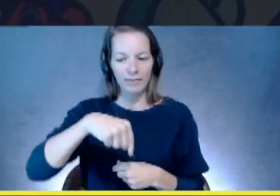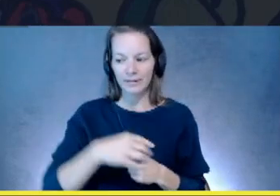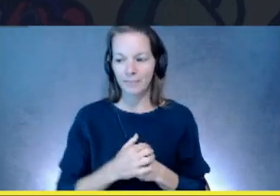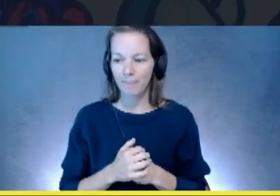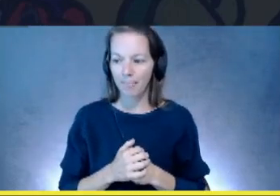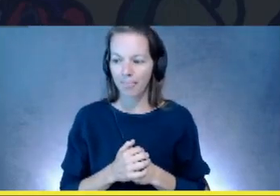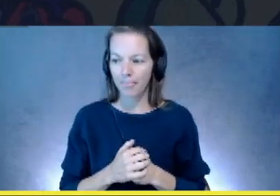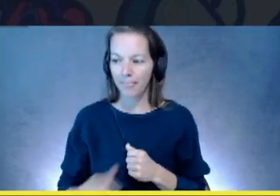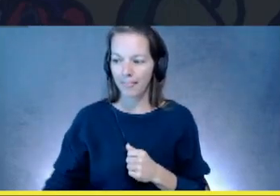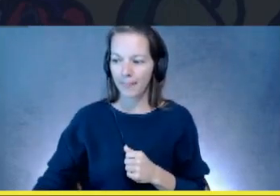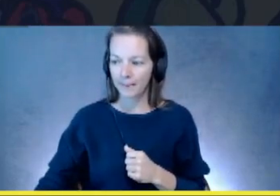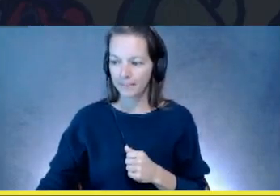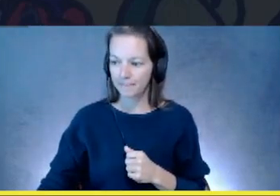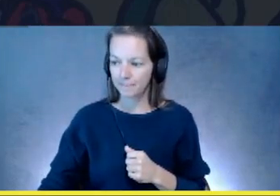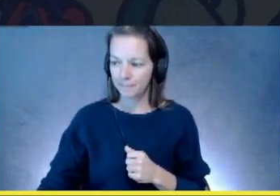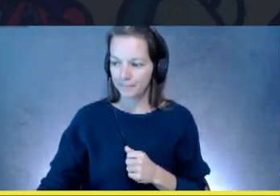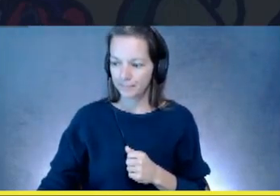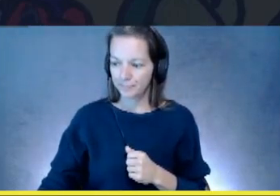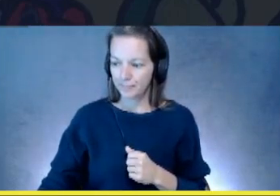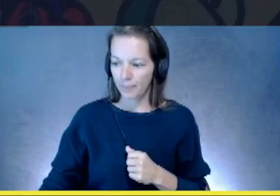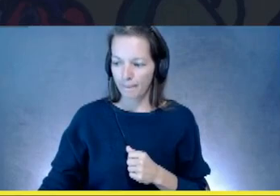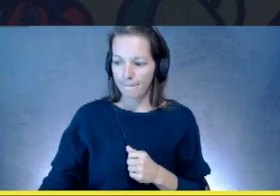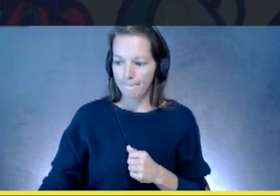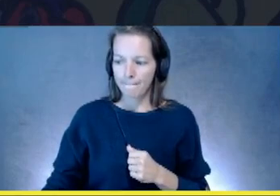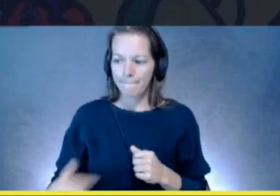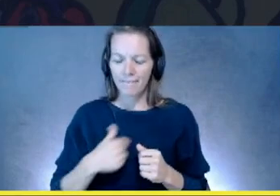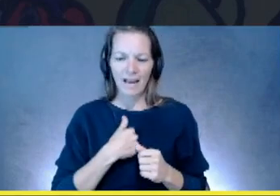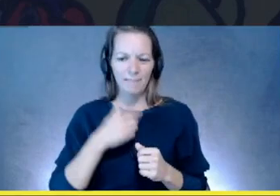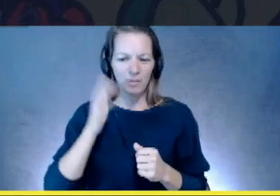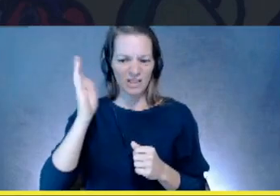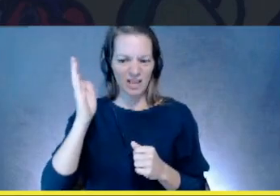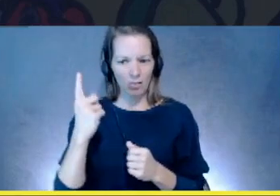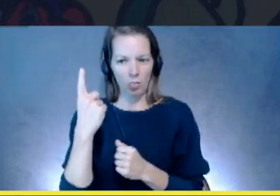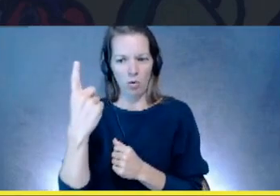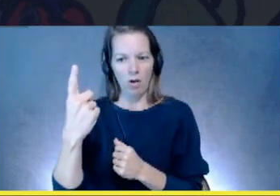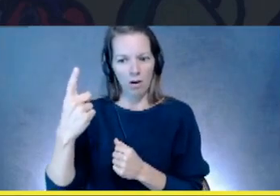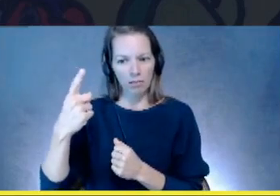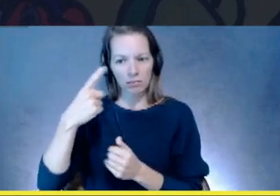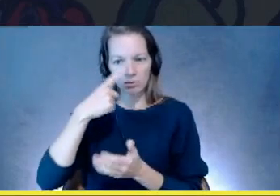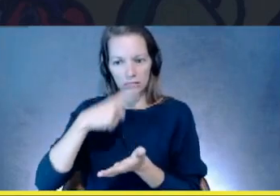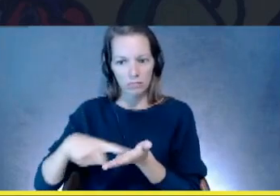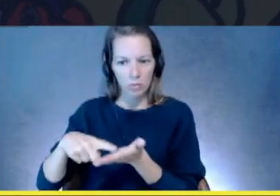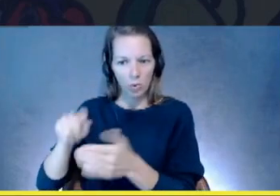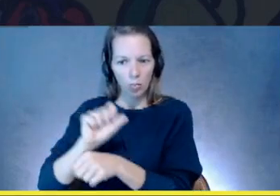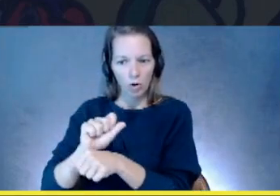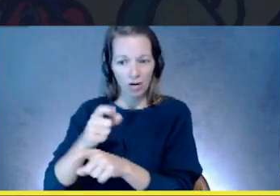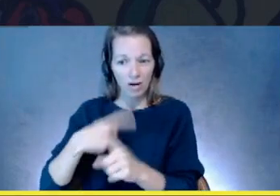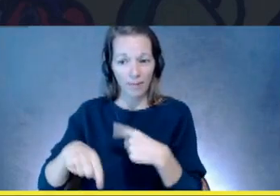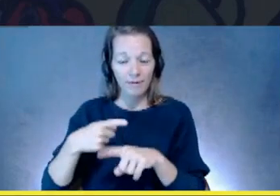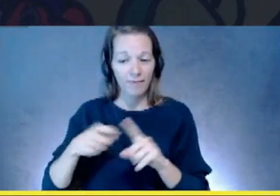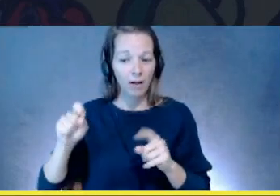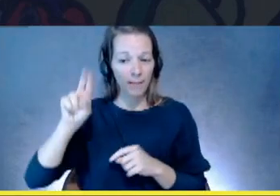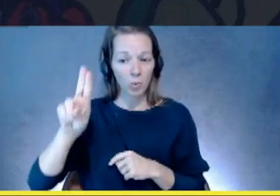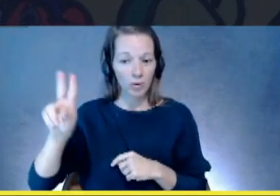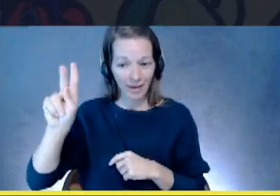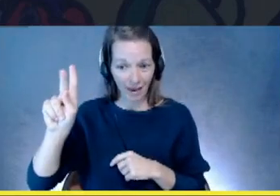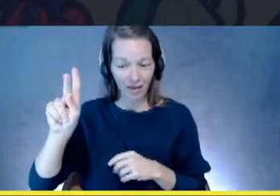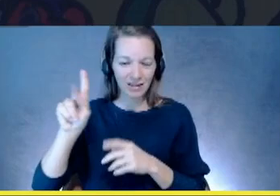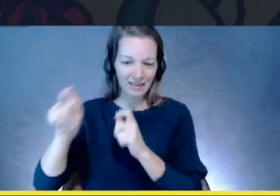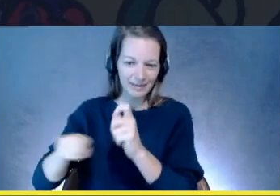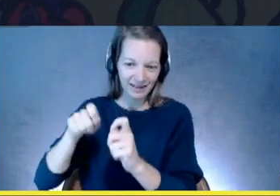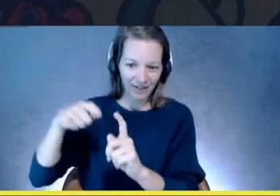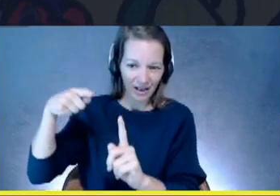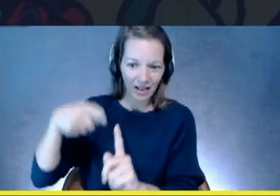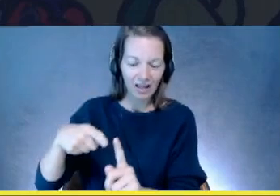going to present one of the works that comes from the United Kingdom, specifically England. So a little bit of an